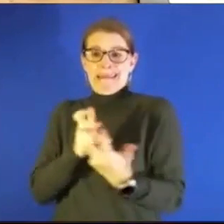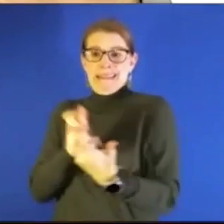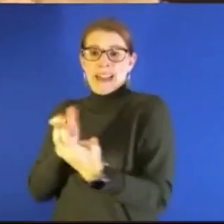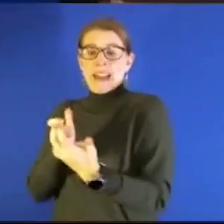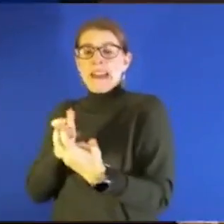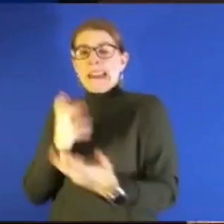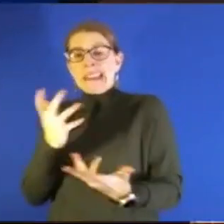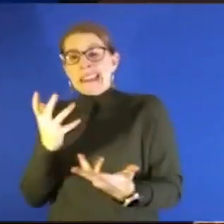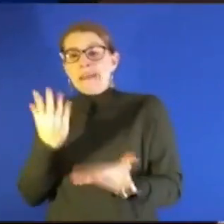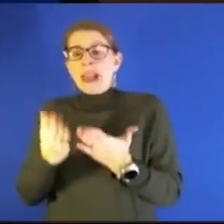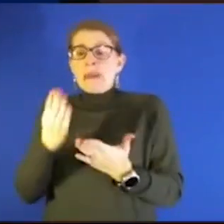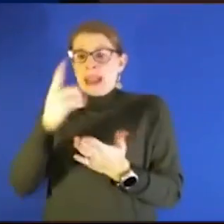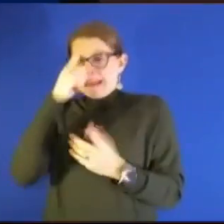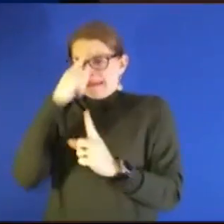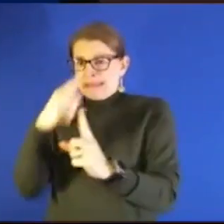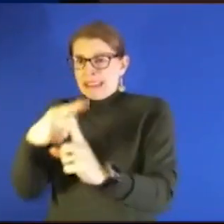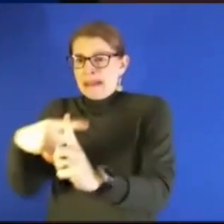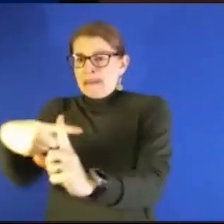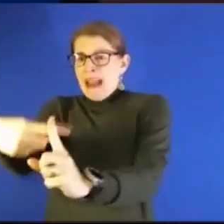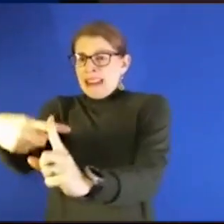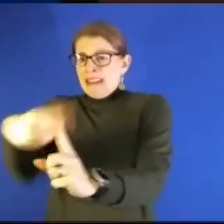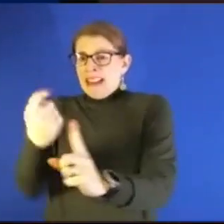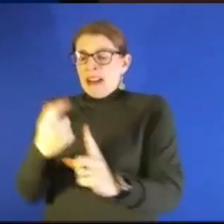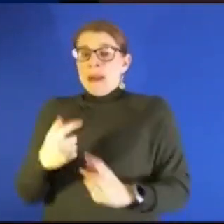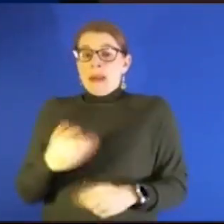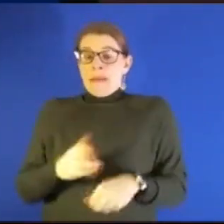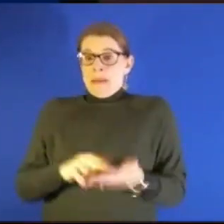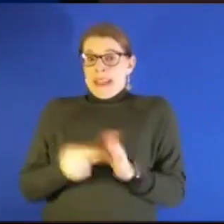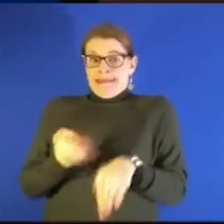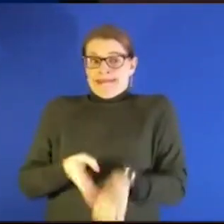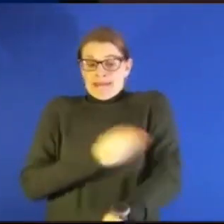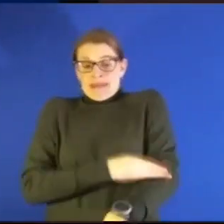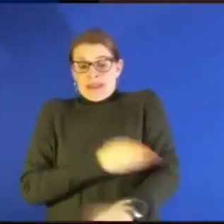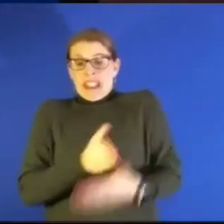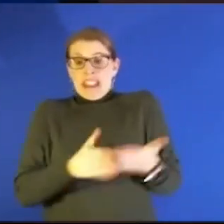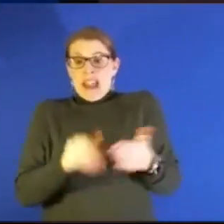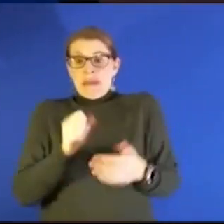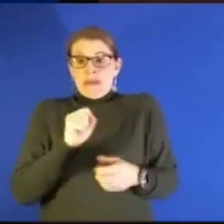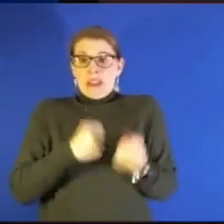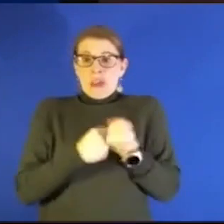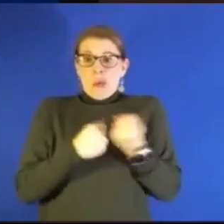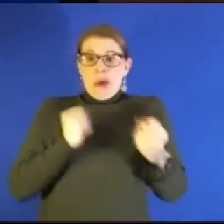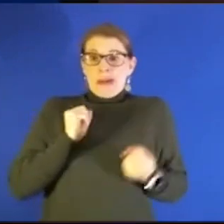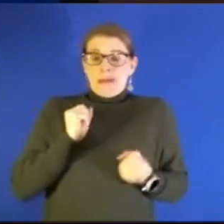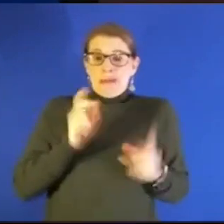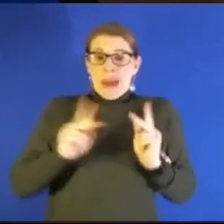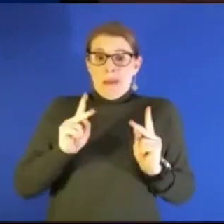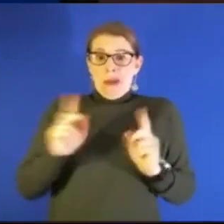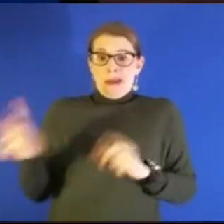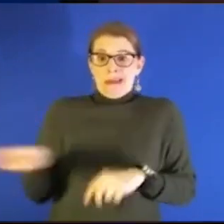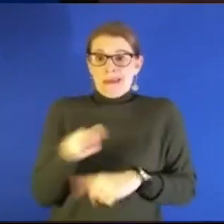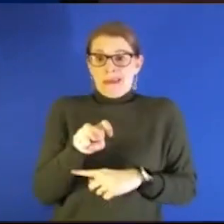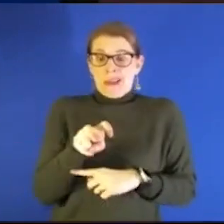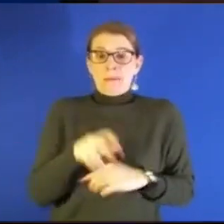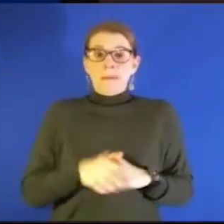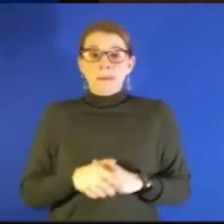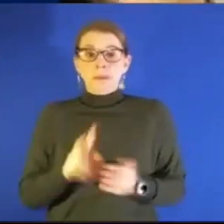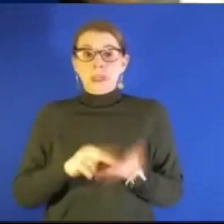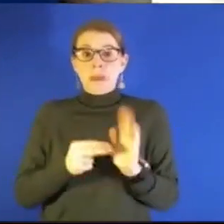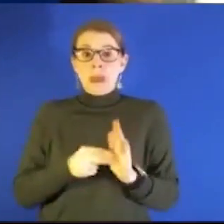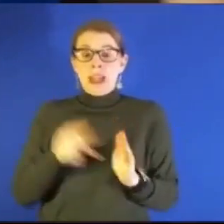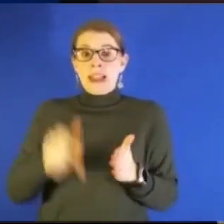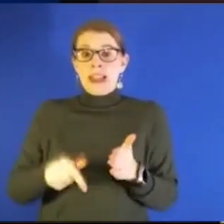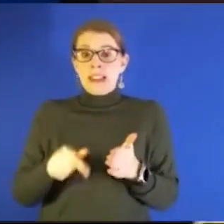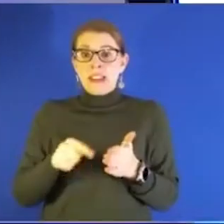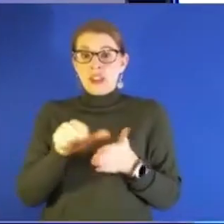last week. We felt like we were doing a little better with some of that support folks coming over and thinking about, gosh, could we actually accelerate a few of our surgeries this week again, which would be